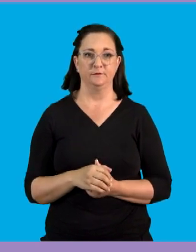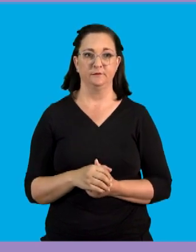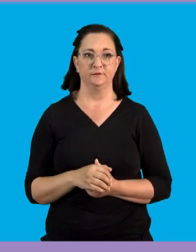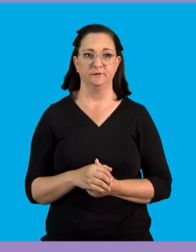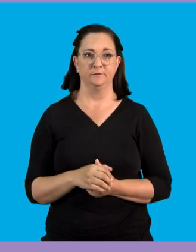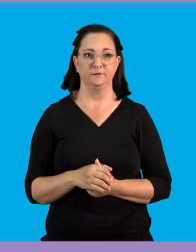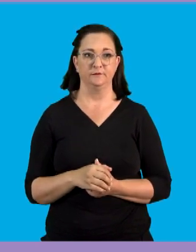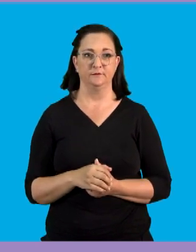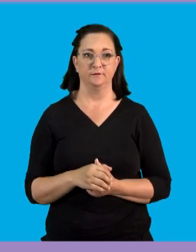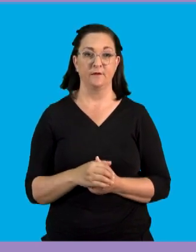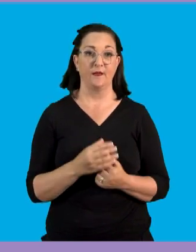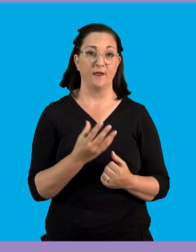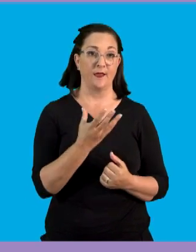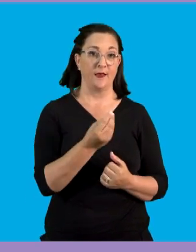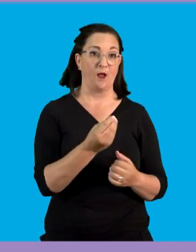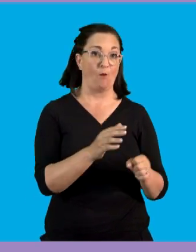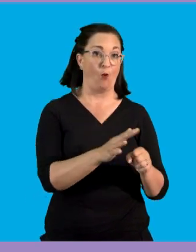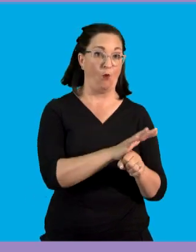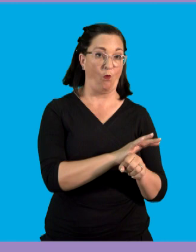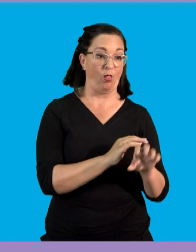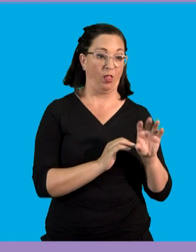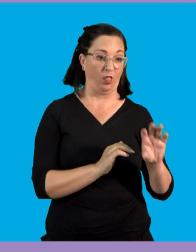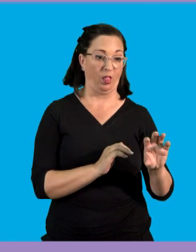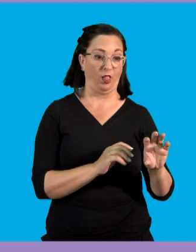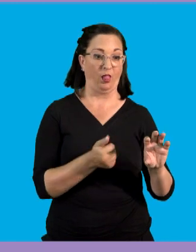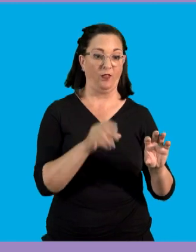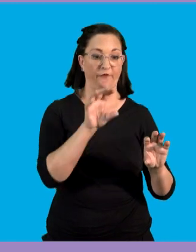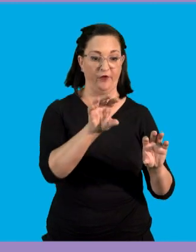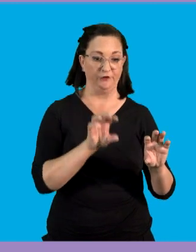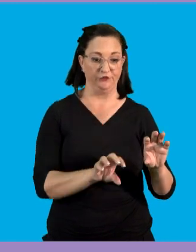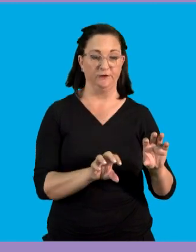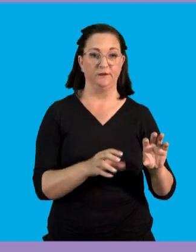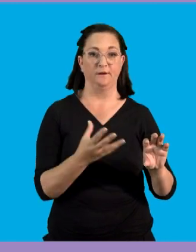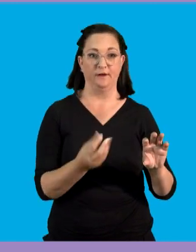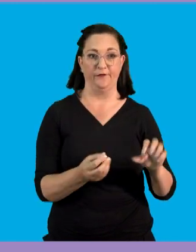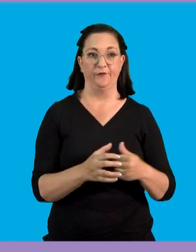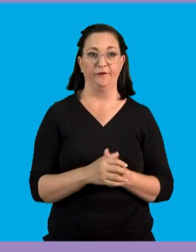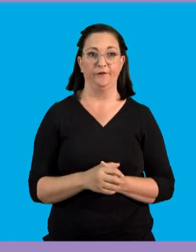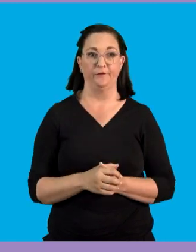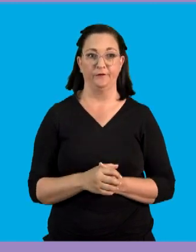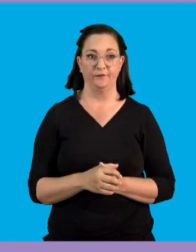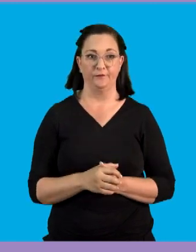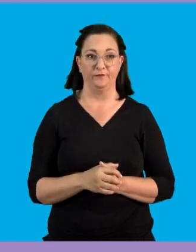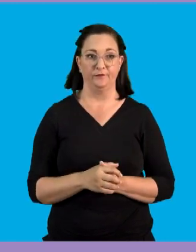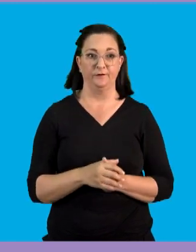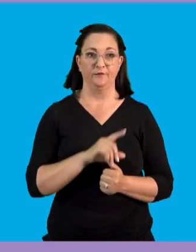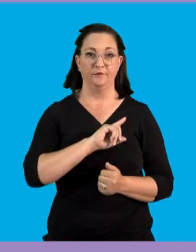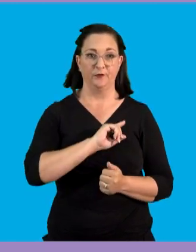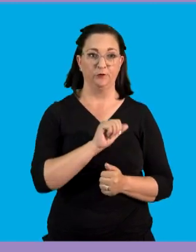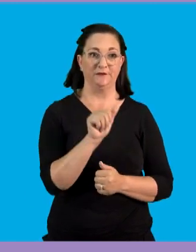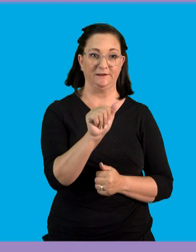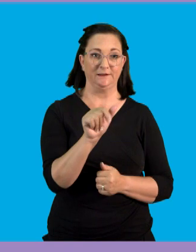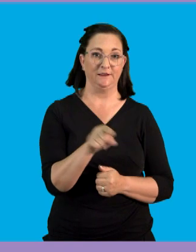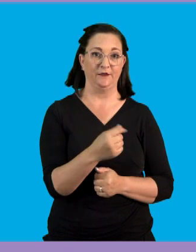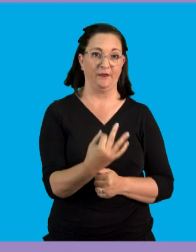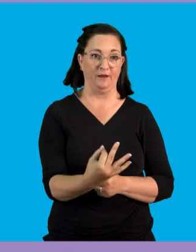can I split it so that I have a whole number and a common fraction? So this is